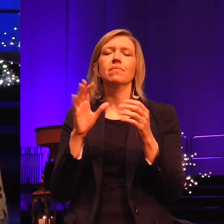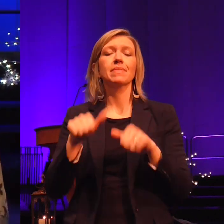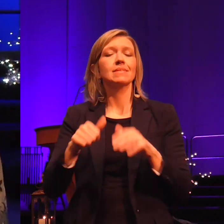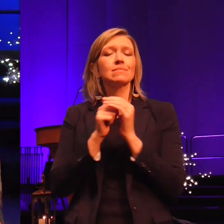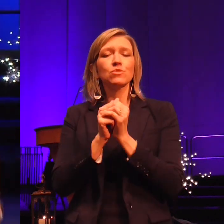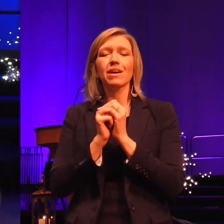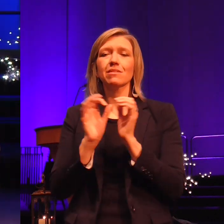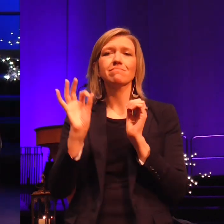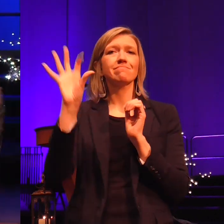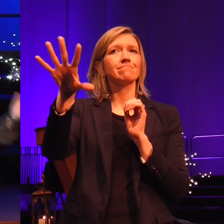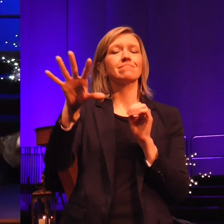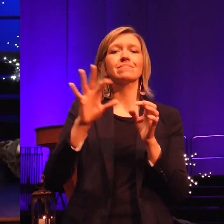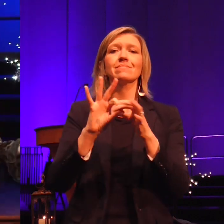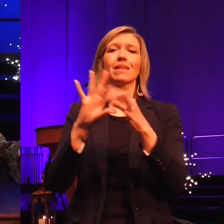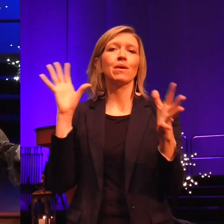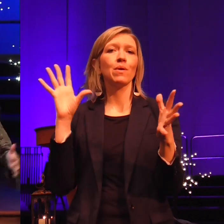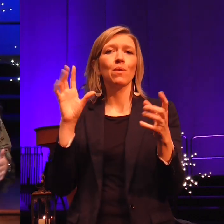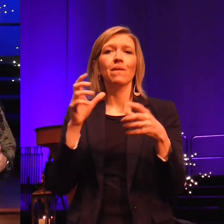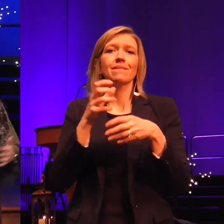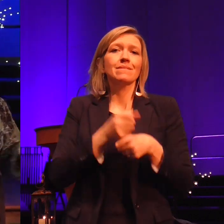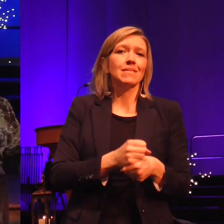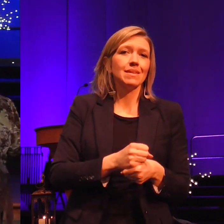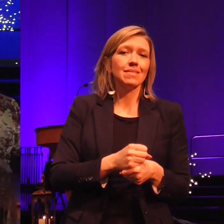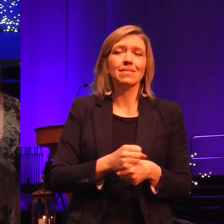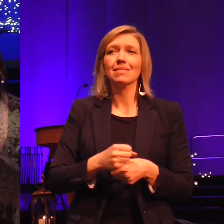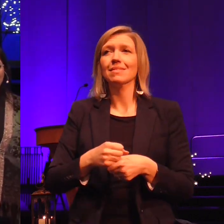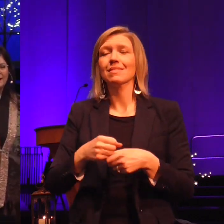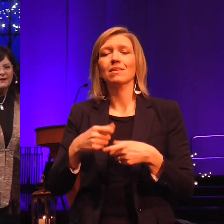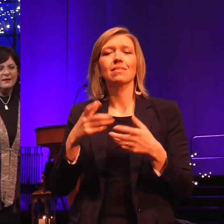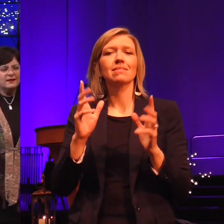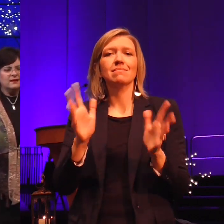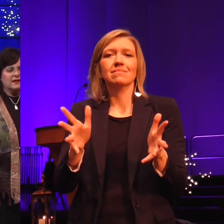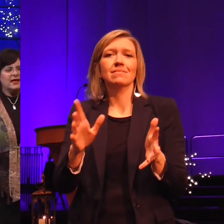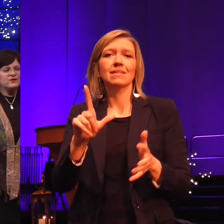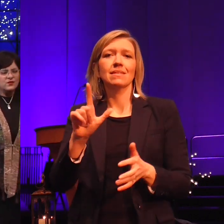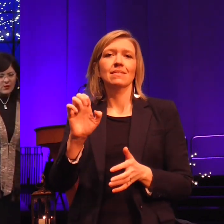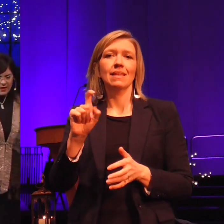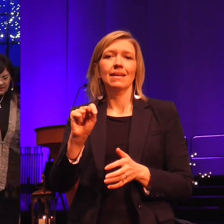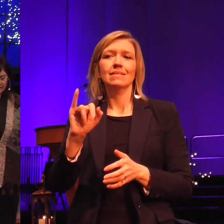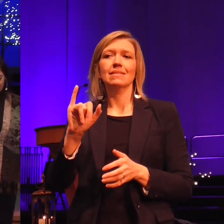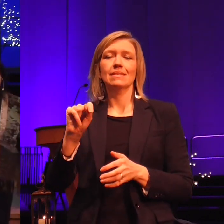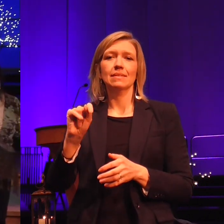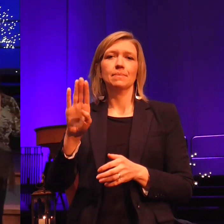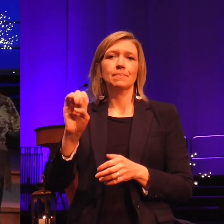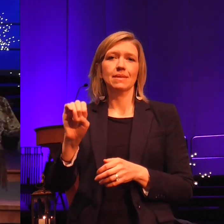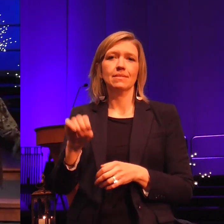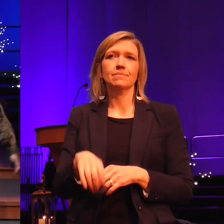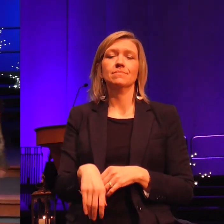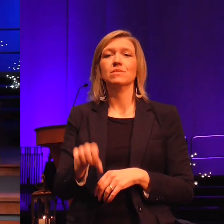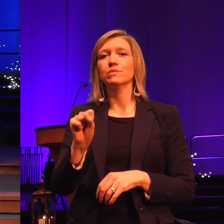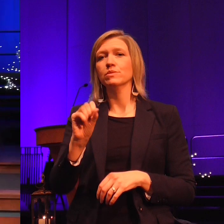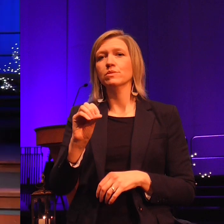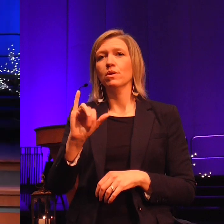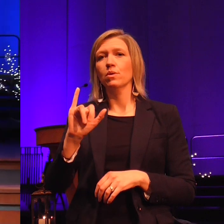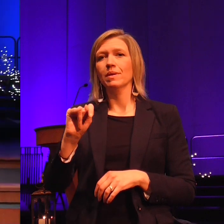in faith and trust. We let it be. We let it be. And so it is.